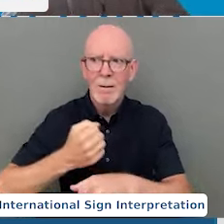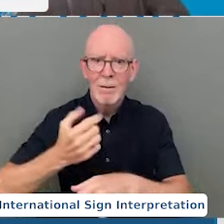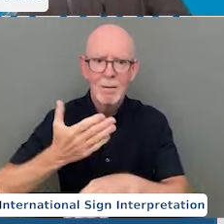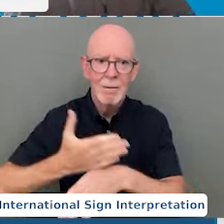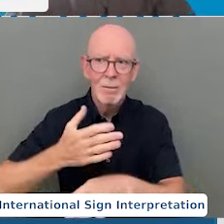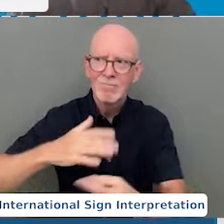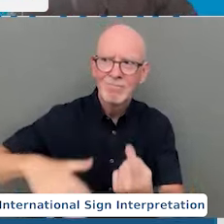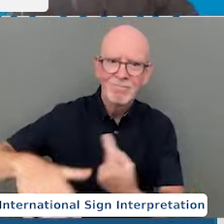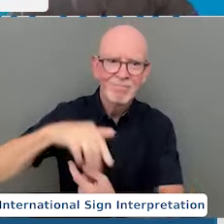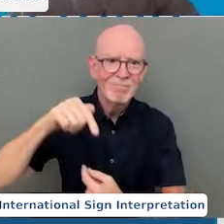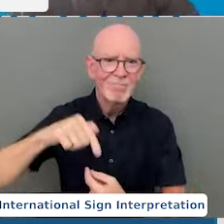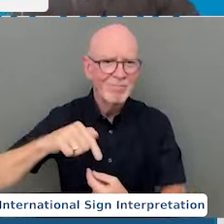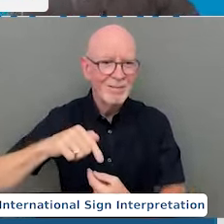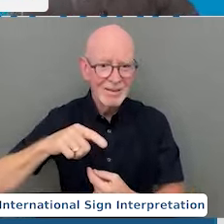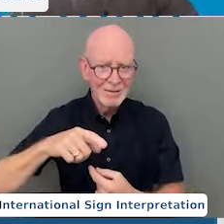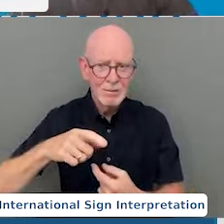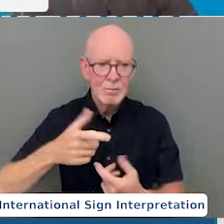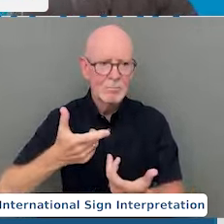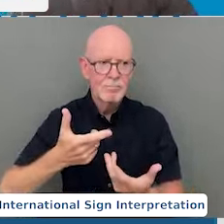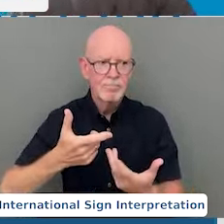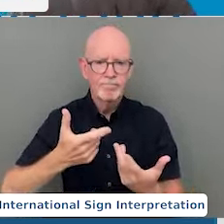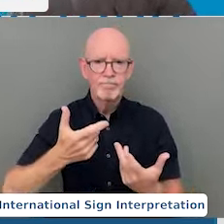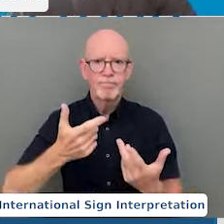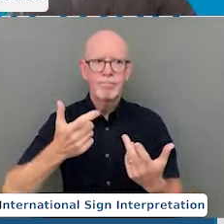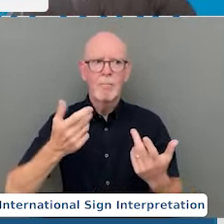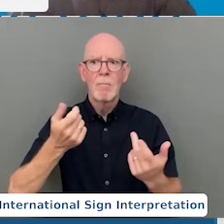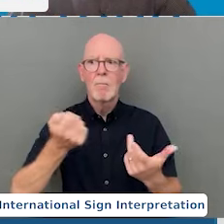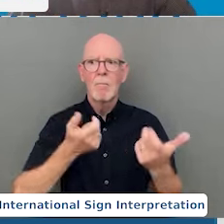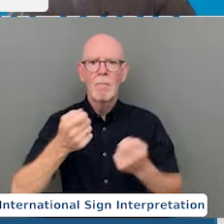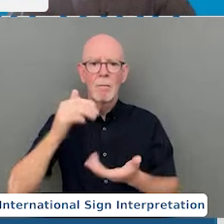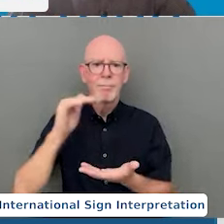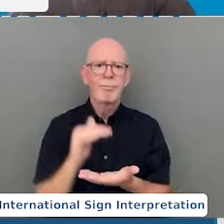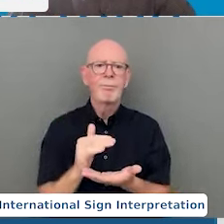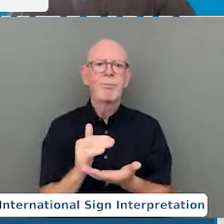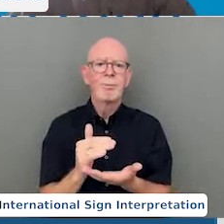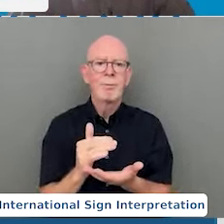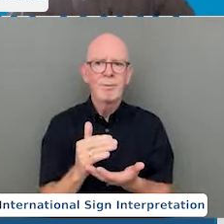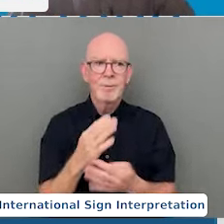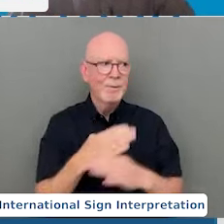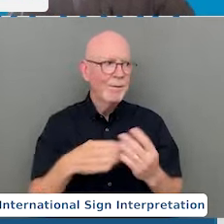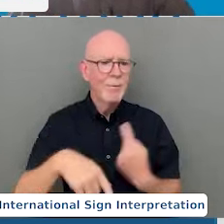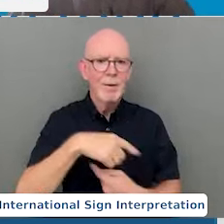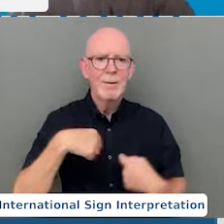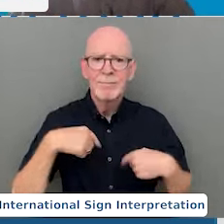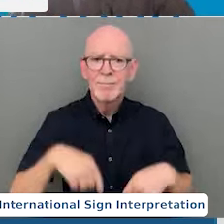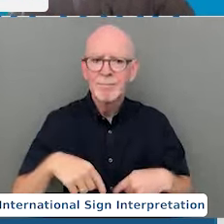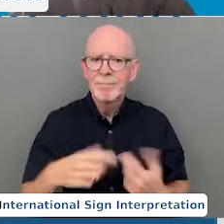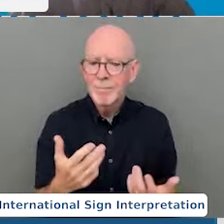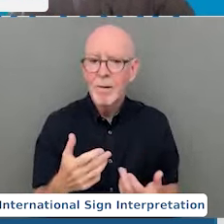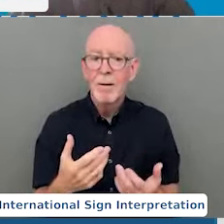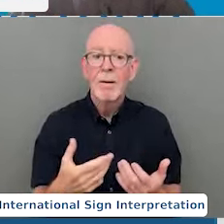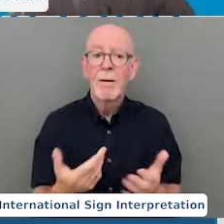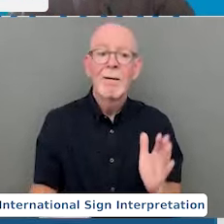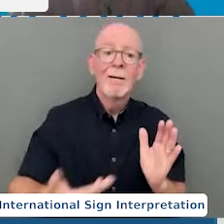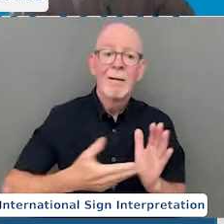more difficulties in accessing employment, also because of discrimination and barrier in